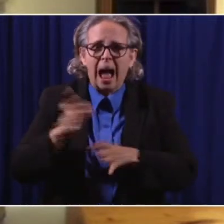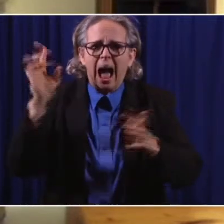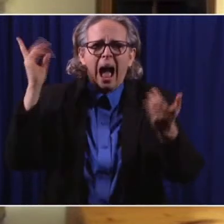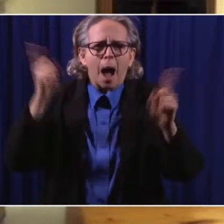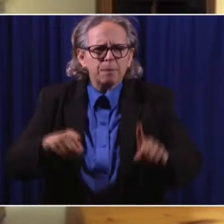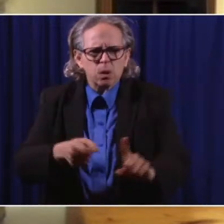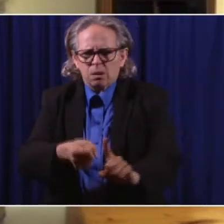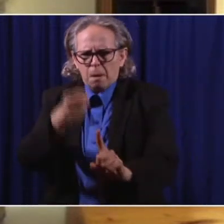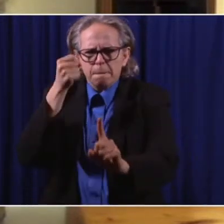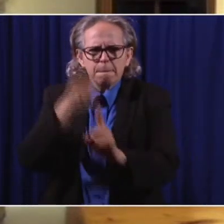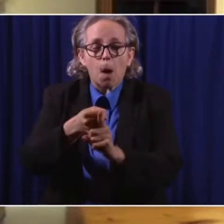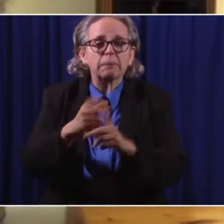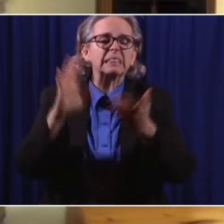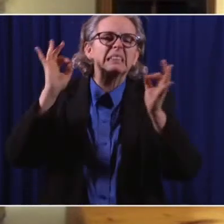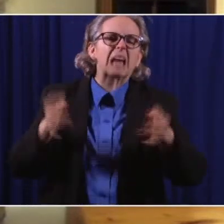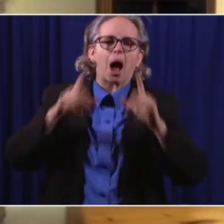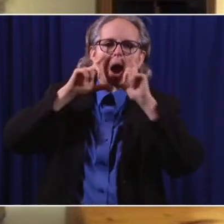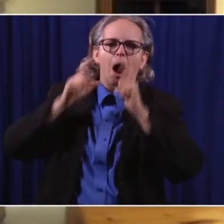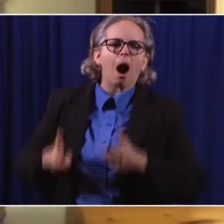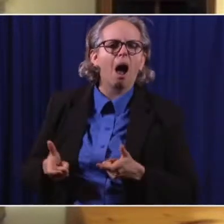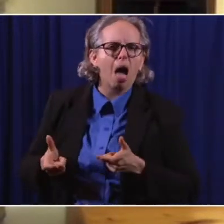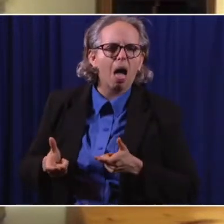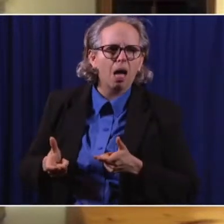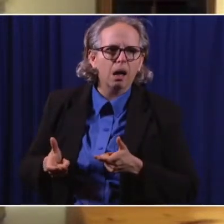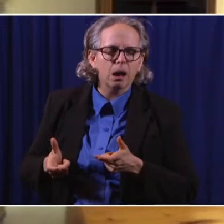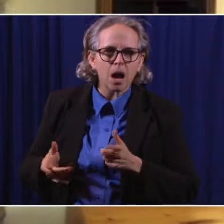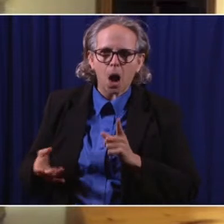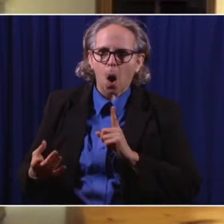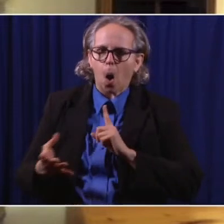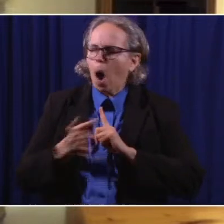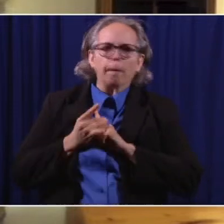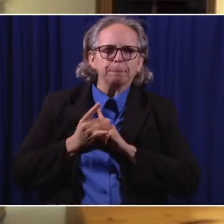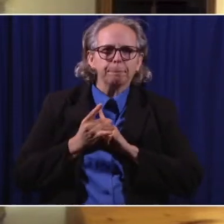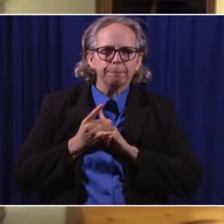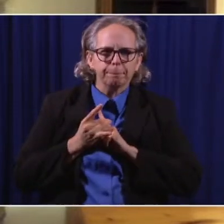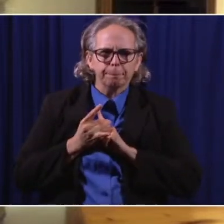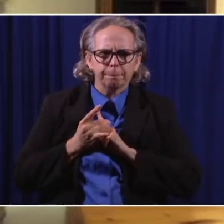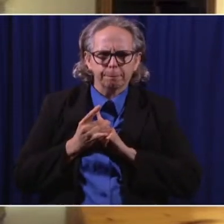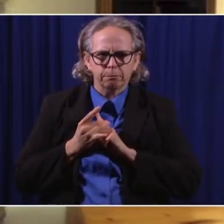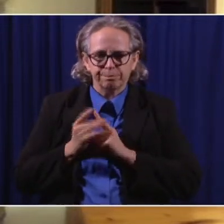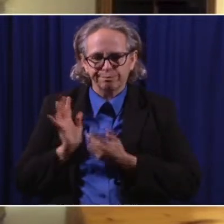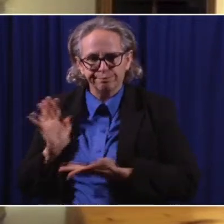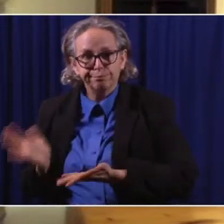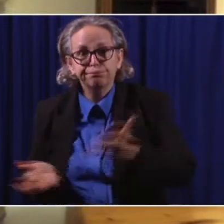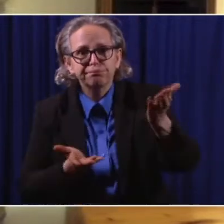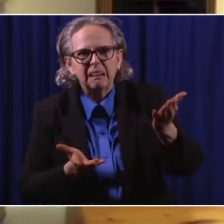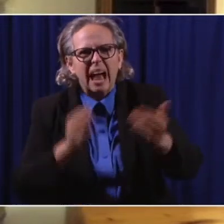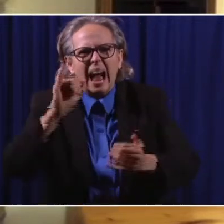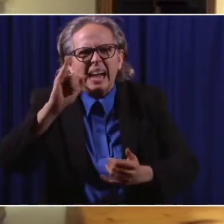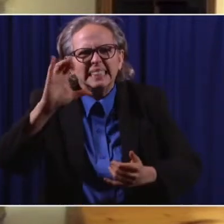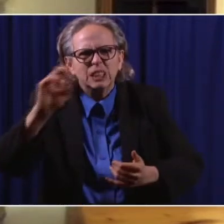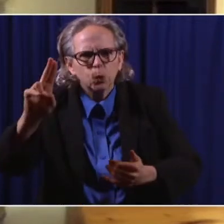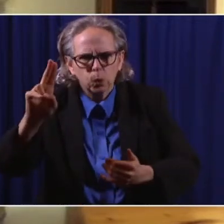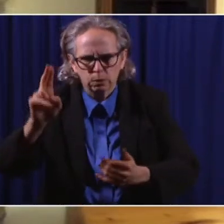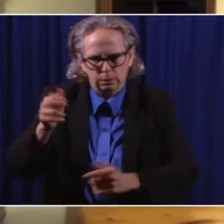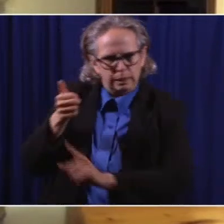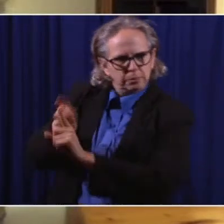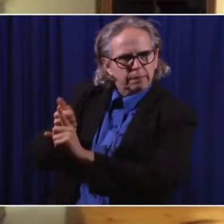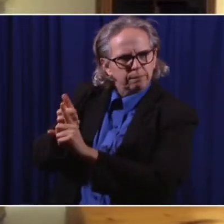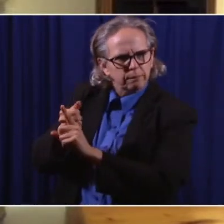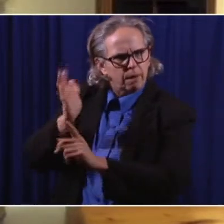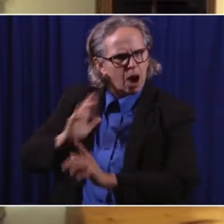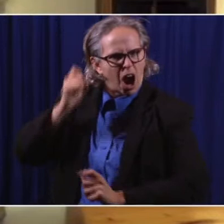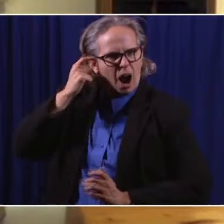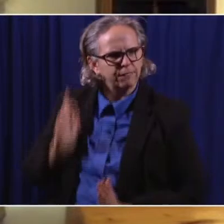the disease. He's with us today to tell his story. And so, Governor, thank you very,